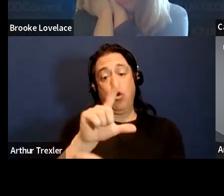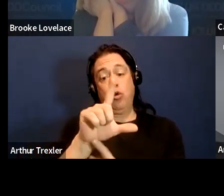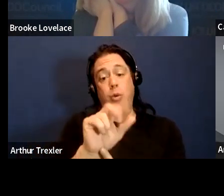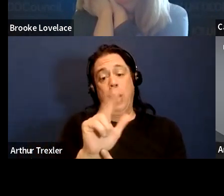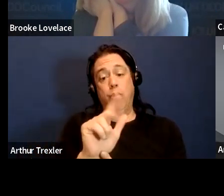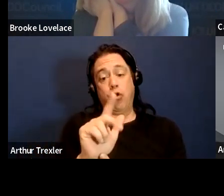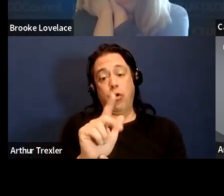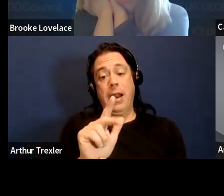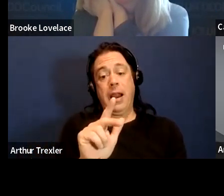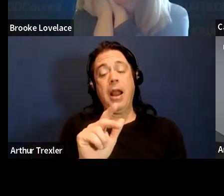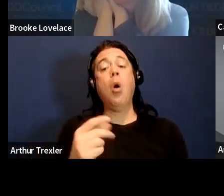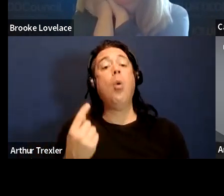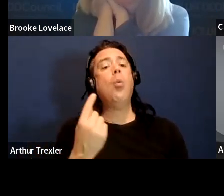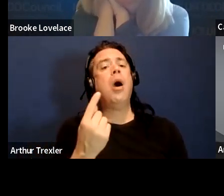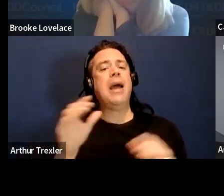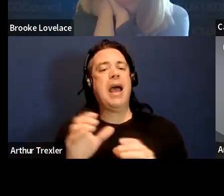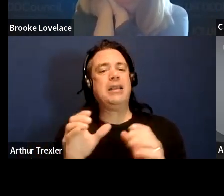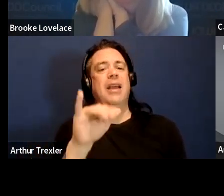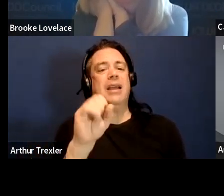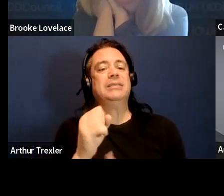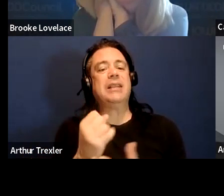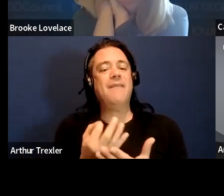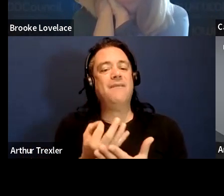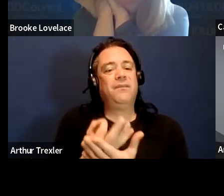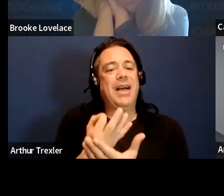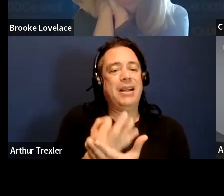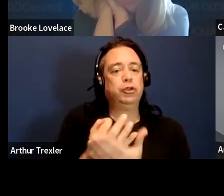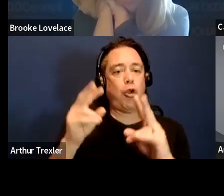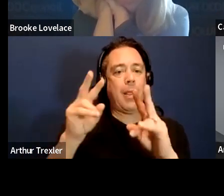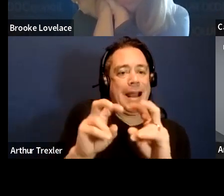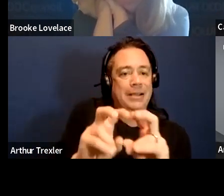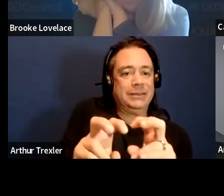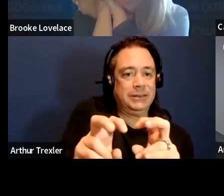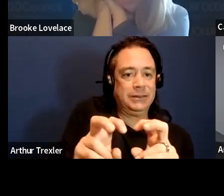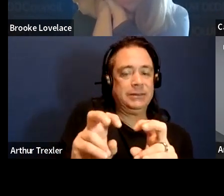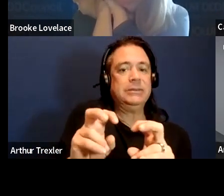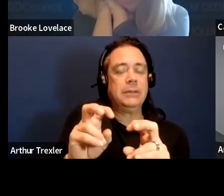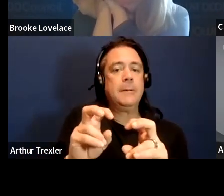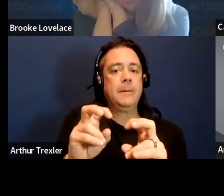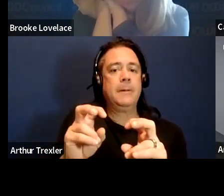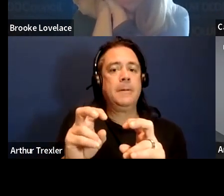2023, one of the activities is a financial analysis where we will really be